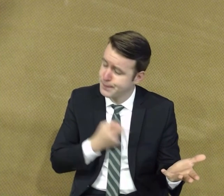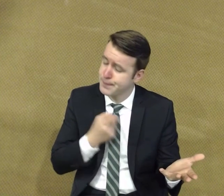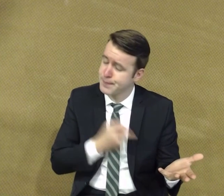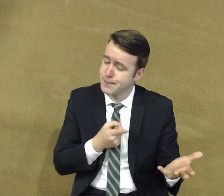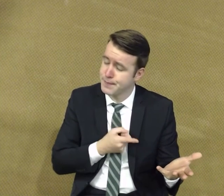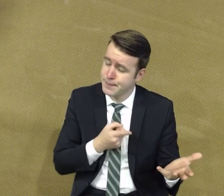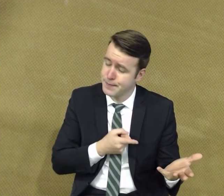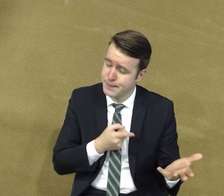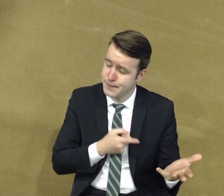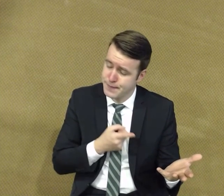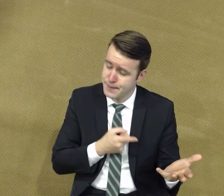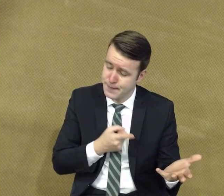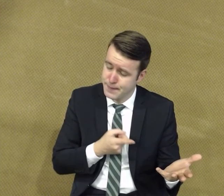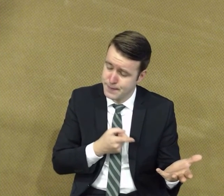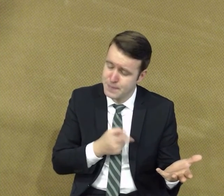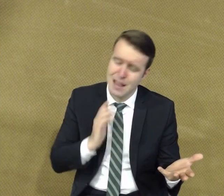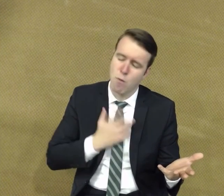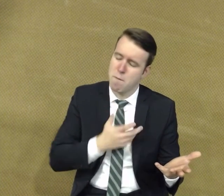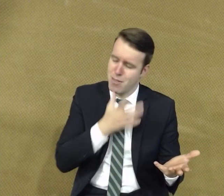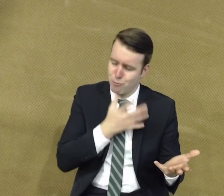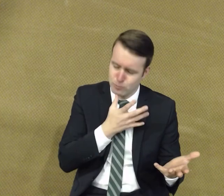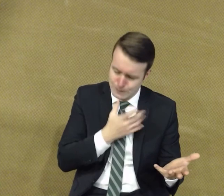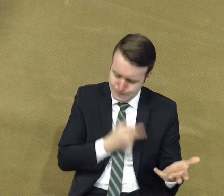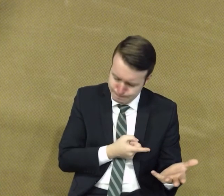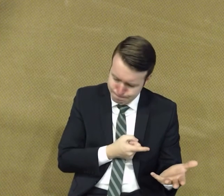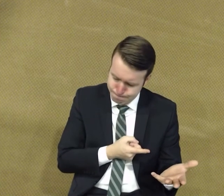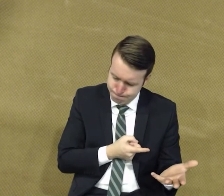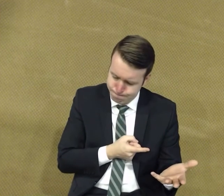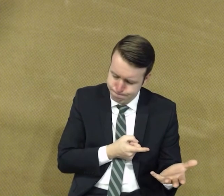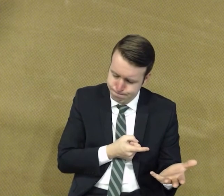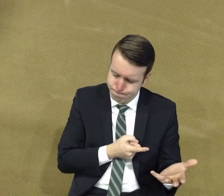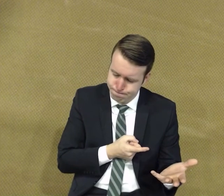And that is our mothers.